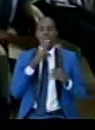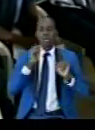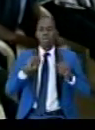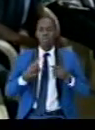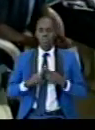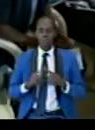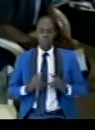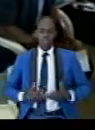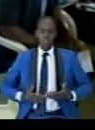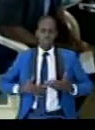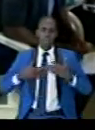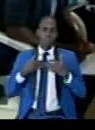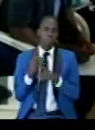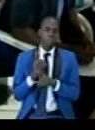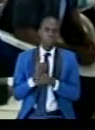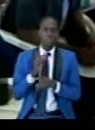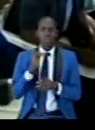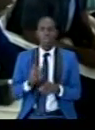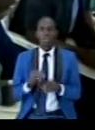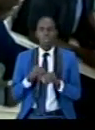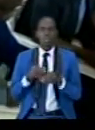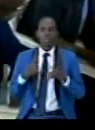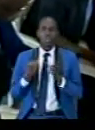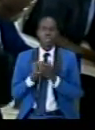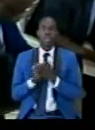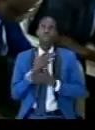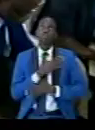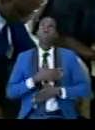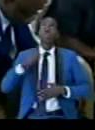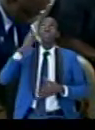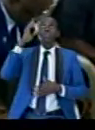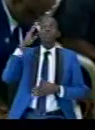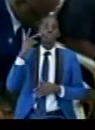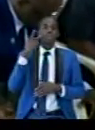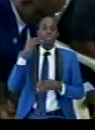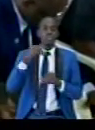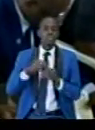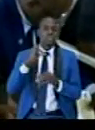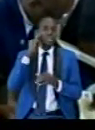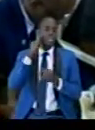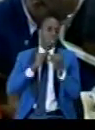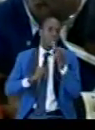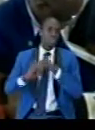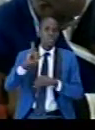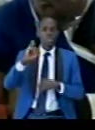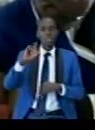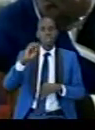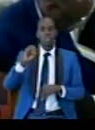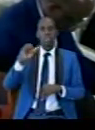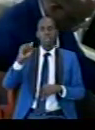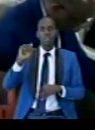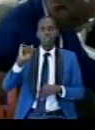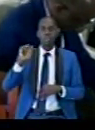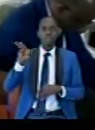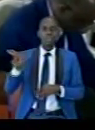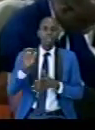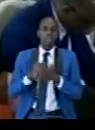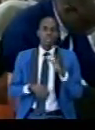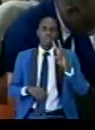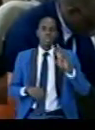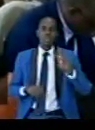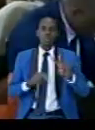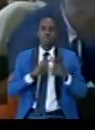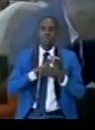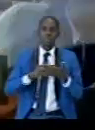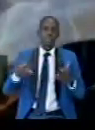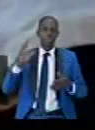live. Isaiah chapter 62, I'm reading from verse 1. It says in Isaiah 62, reading from verse 1, for